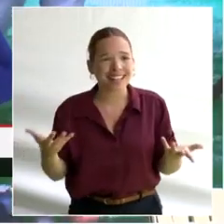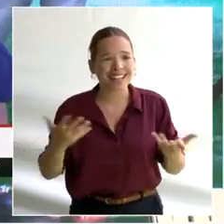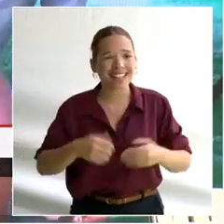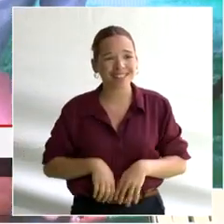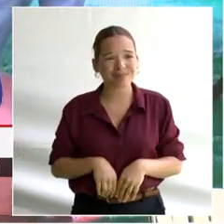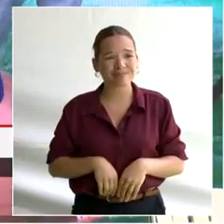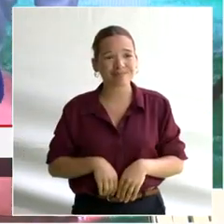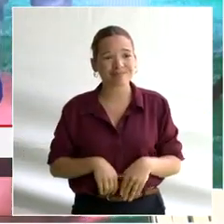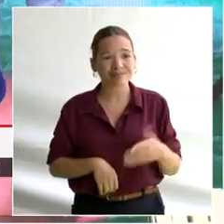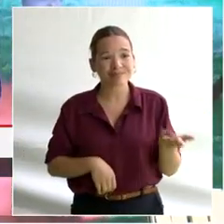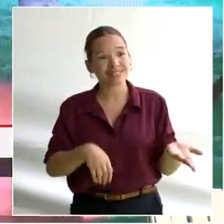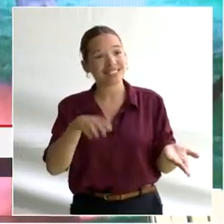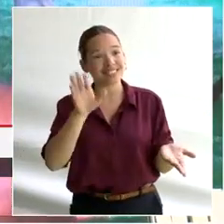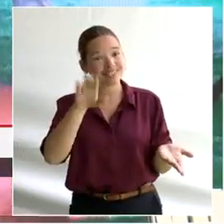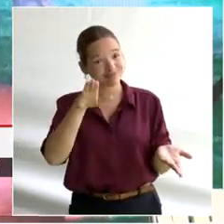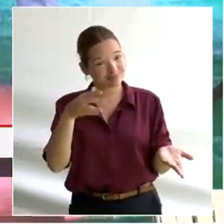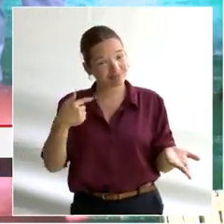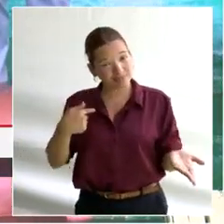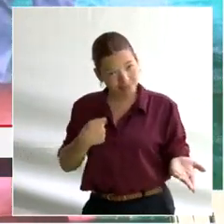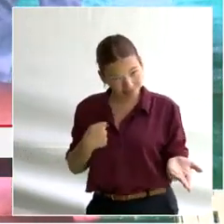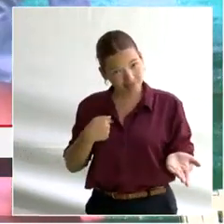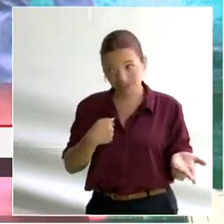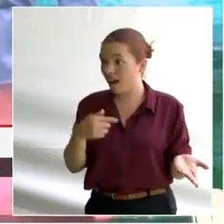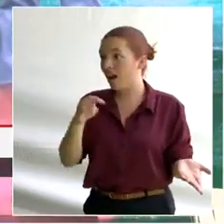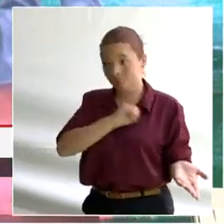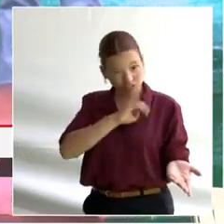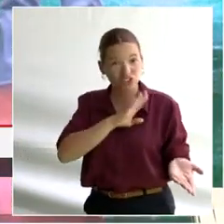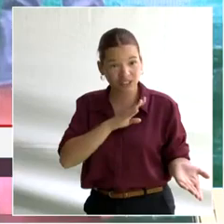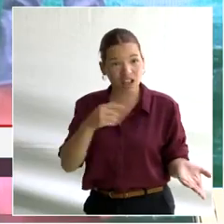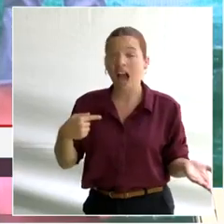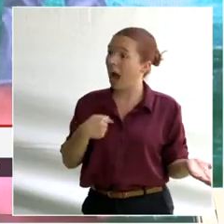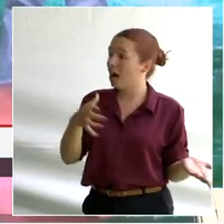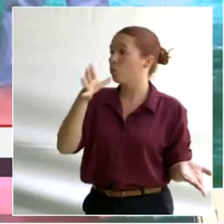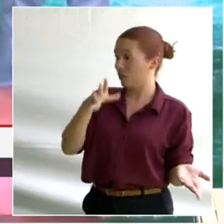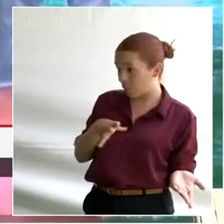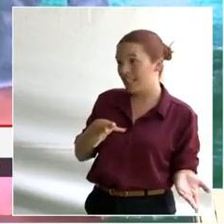women are getting equal billing. Let's hear it for ladies tennis.